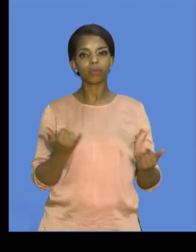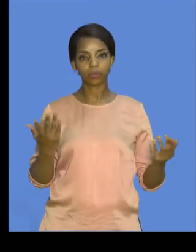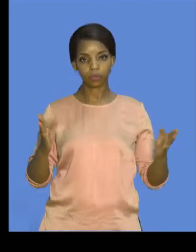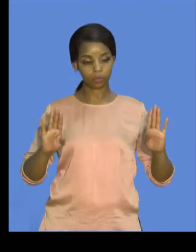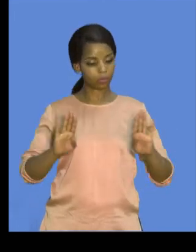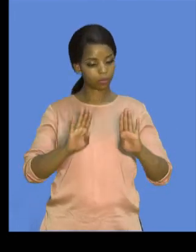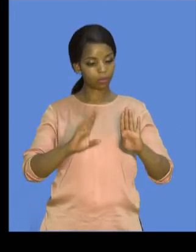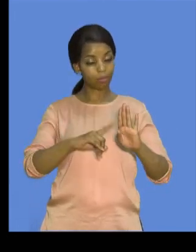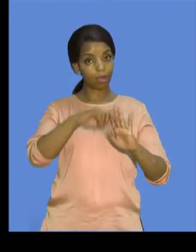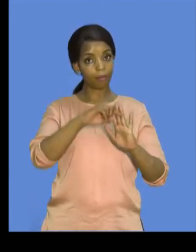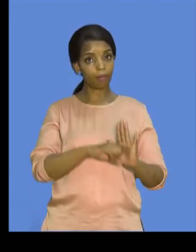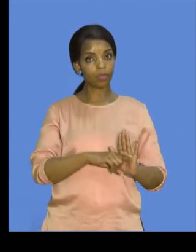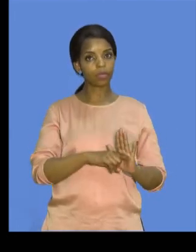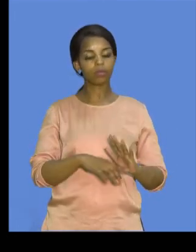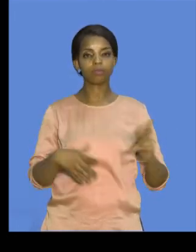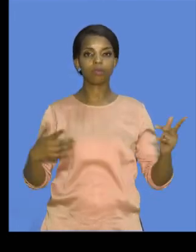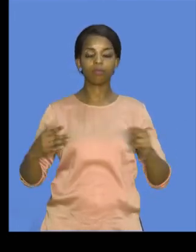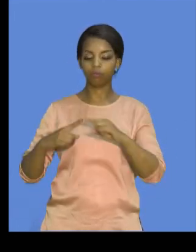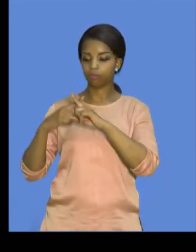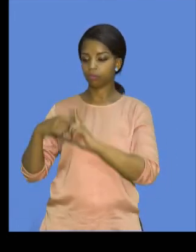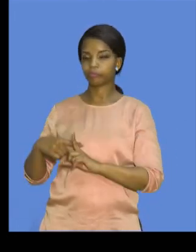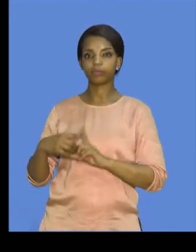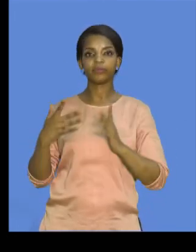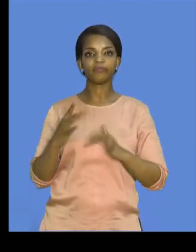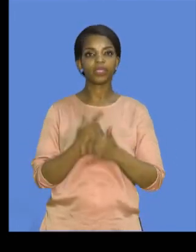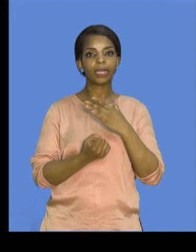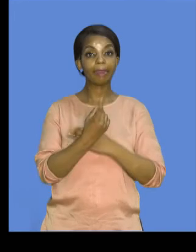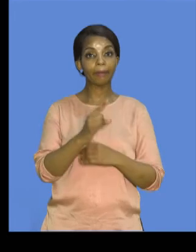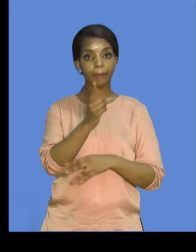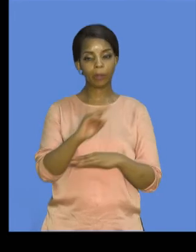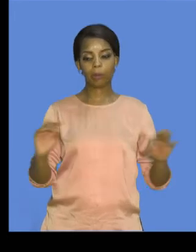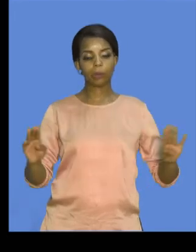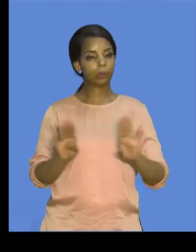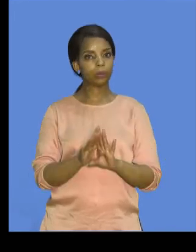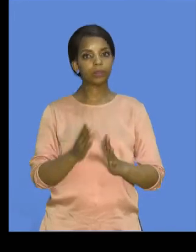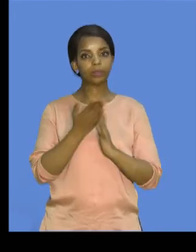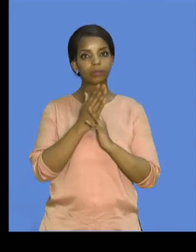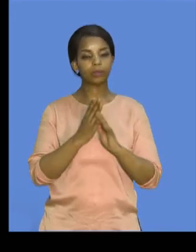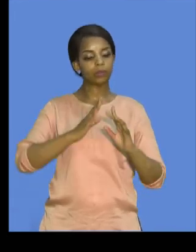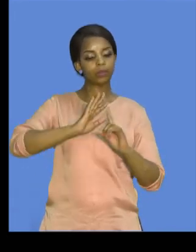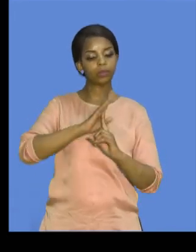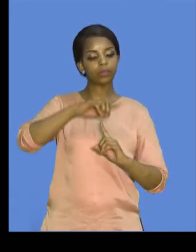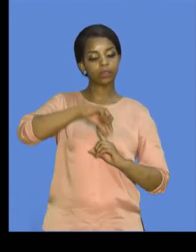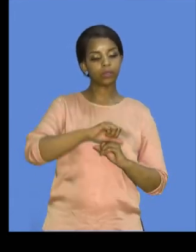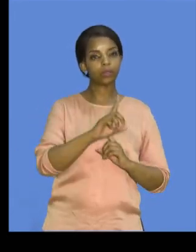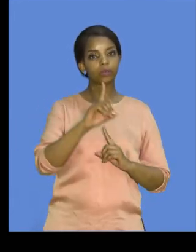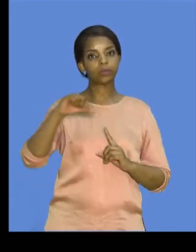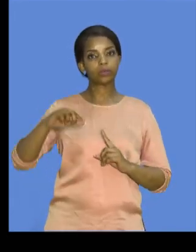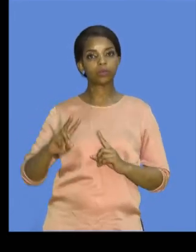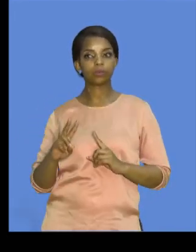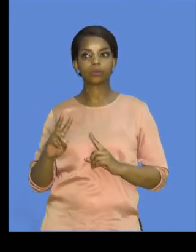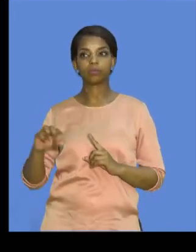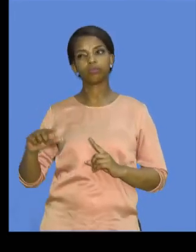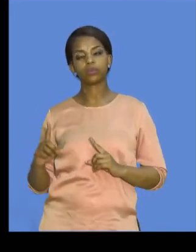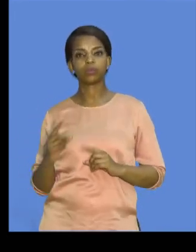transfer obviously occurred between Q1 and Q2. Now, we also need to realize, as